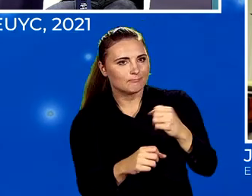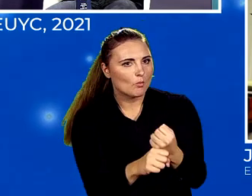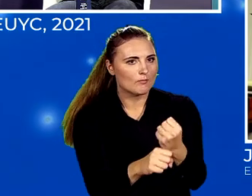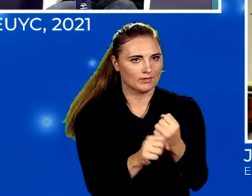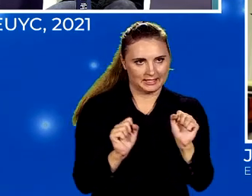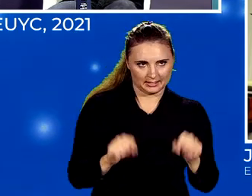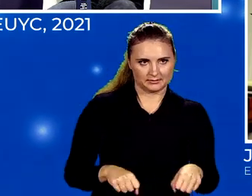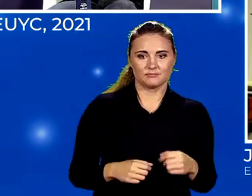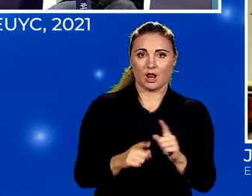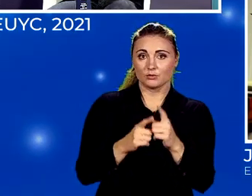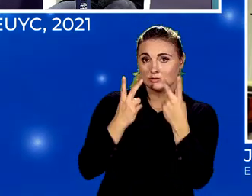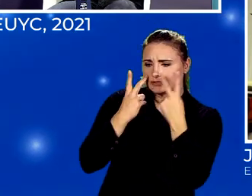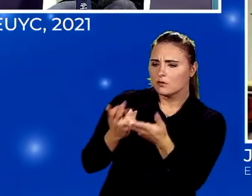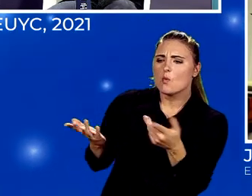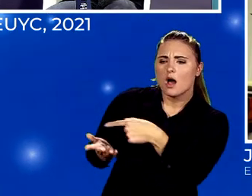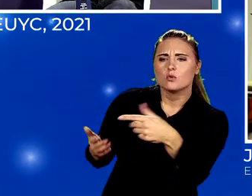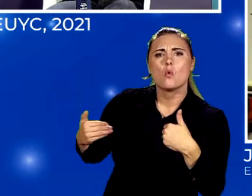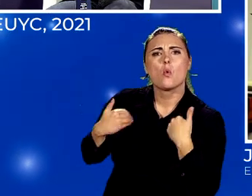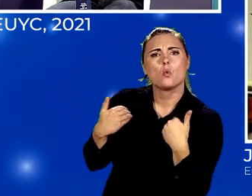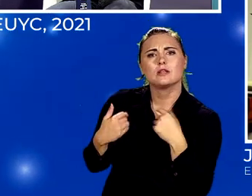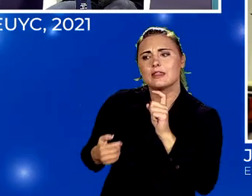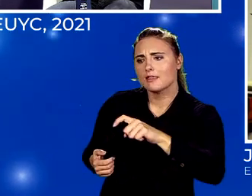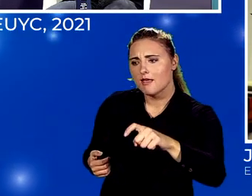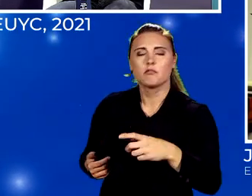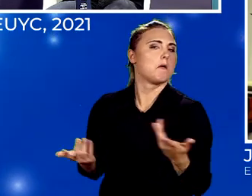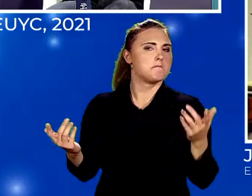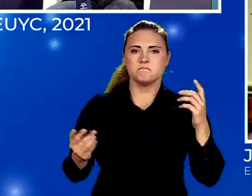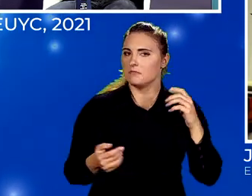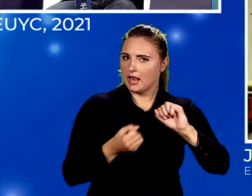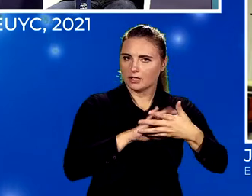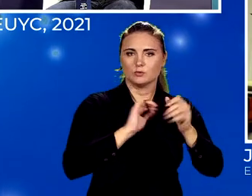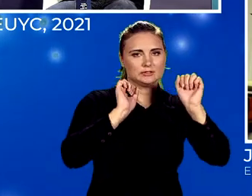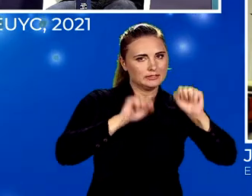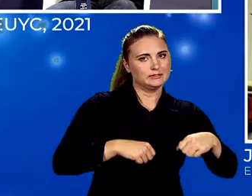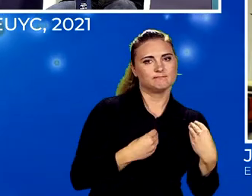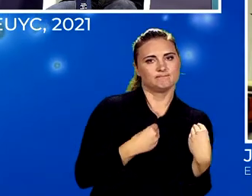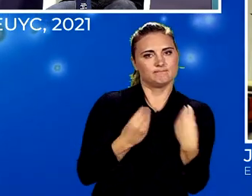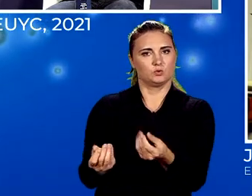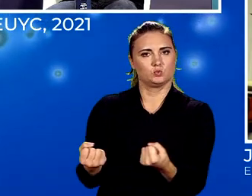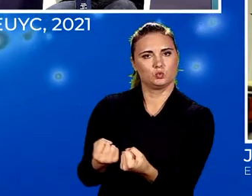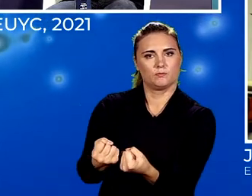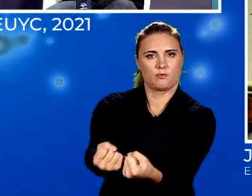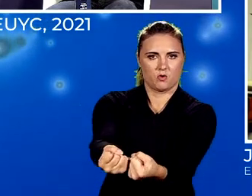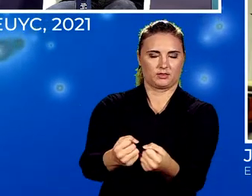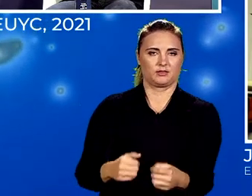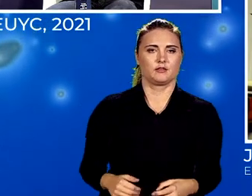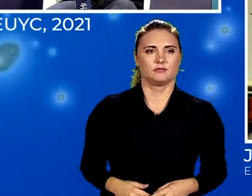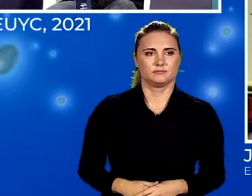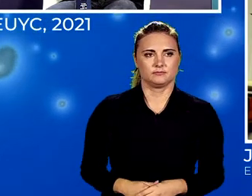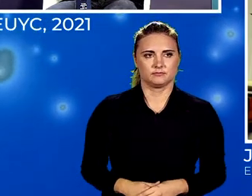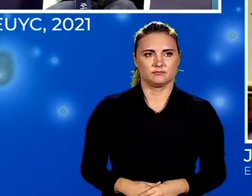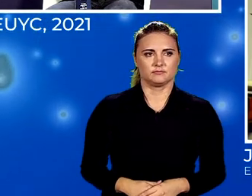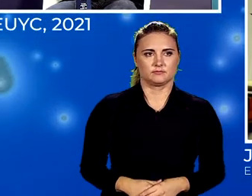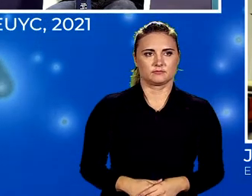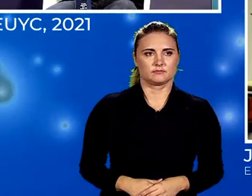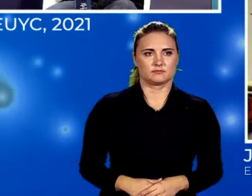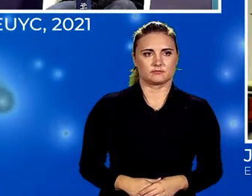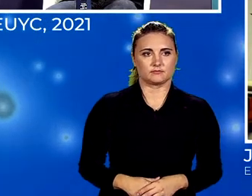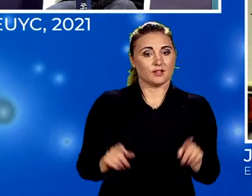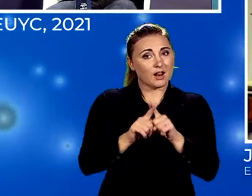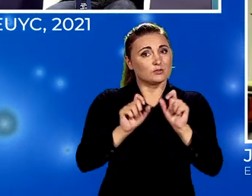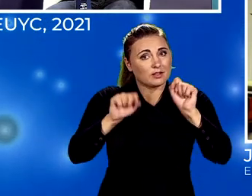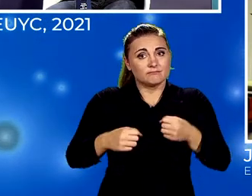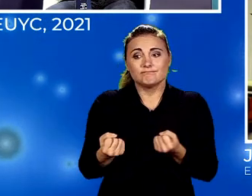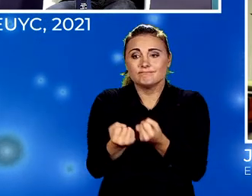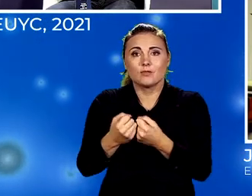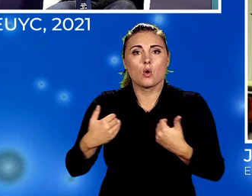national, also transnational levels, to support groups of young people to be able to participate, to learn from each